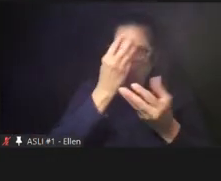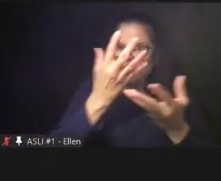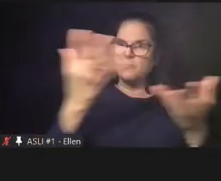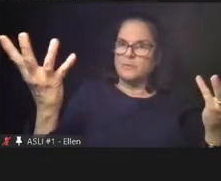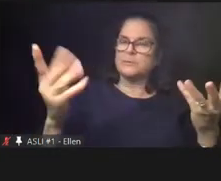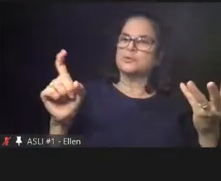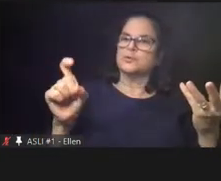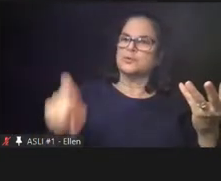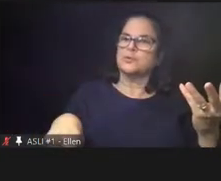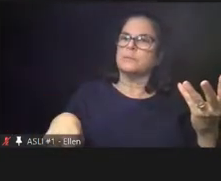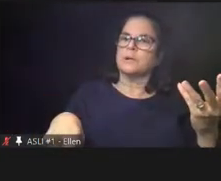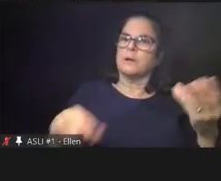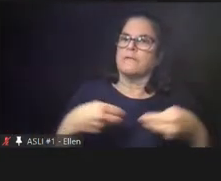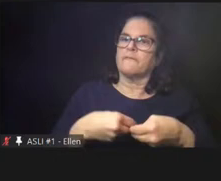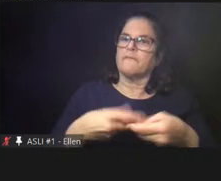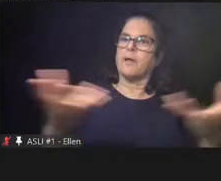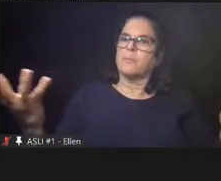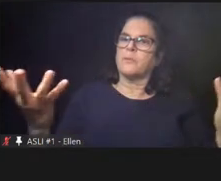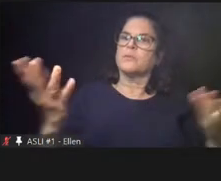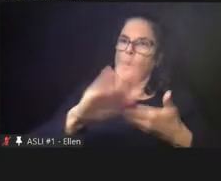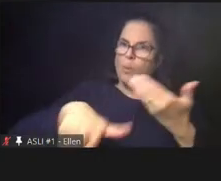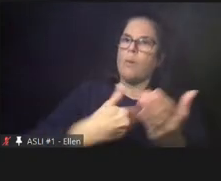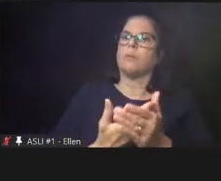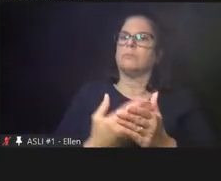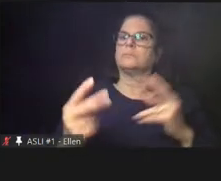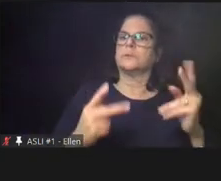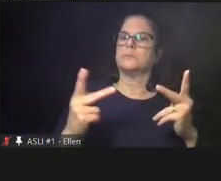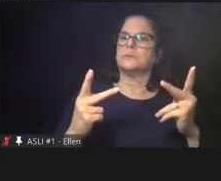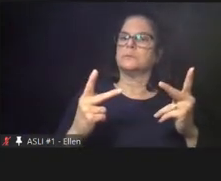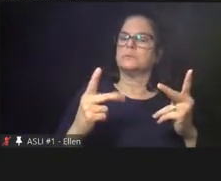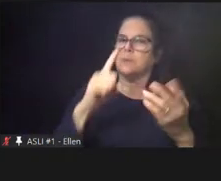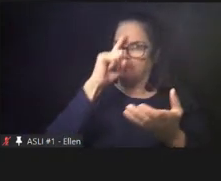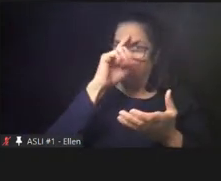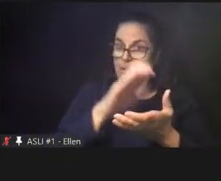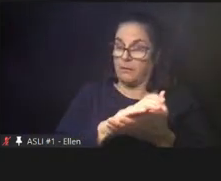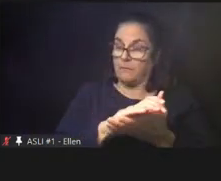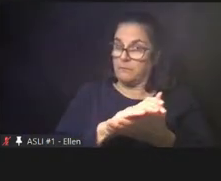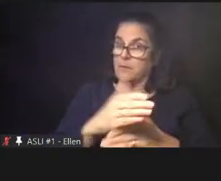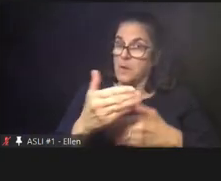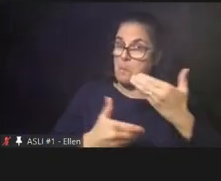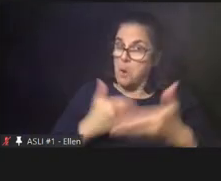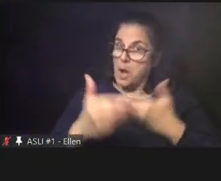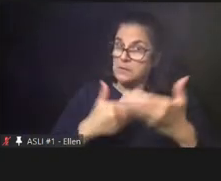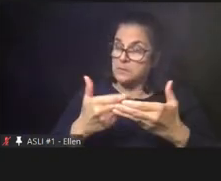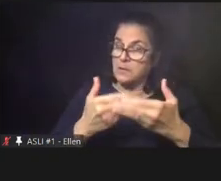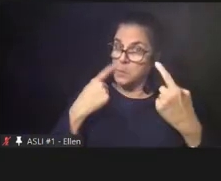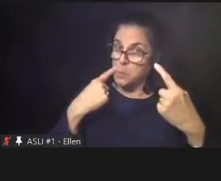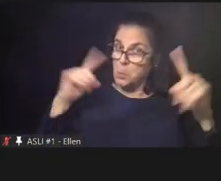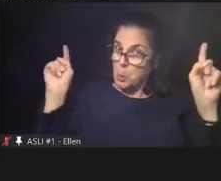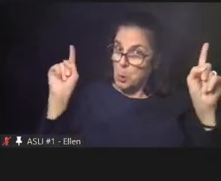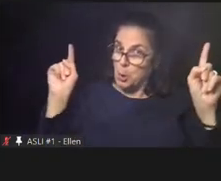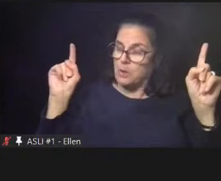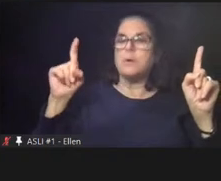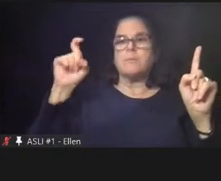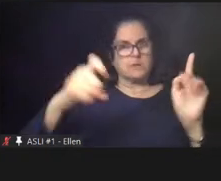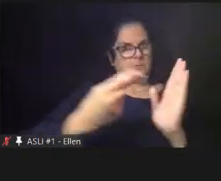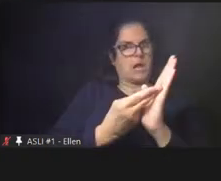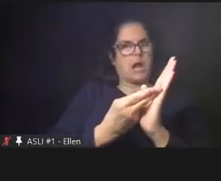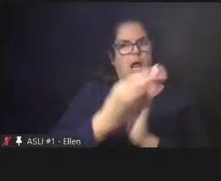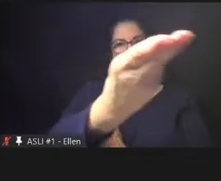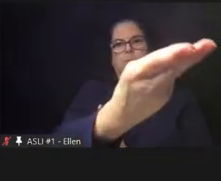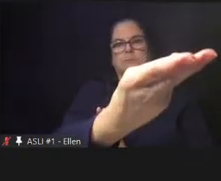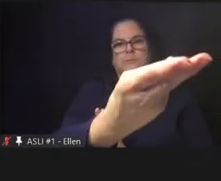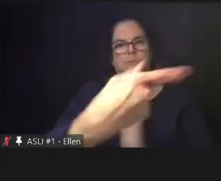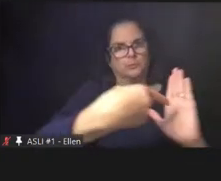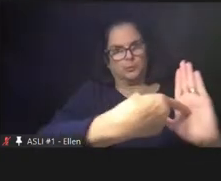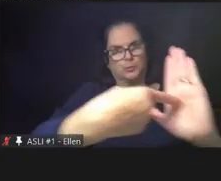be available to everyone. I believe this process will only work if we are transparent and let the public and our customers know what